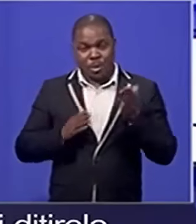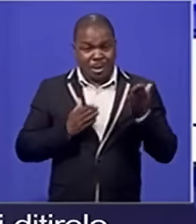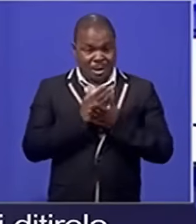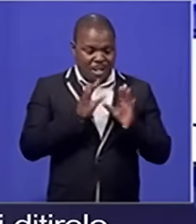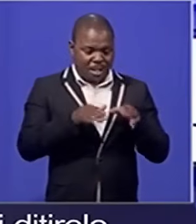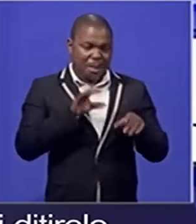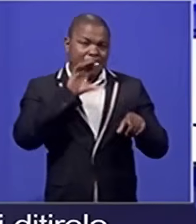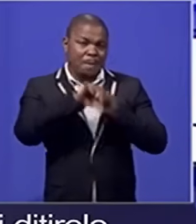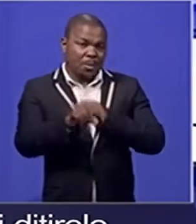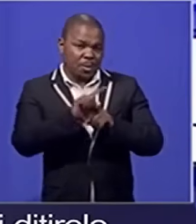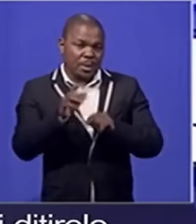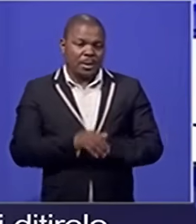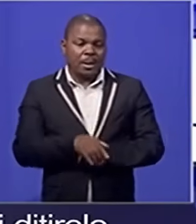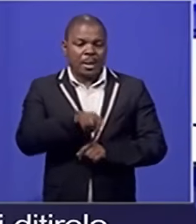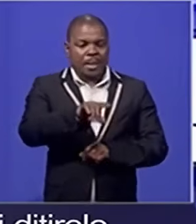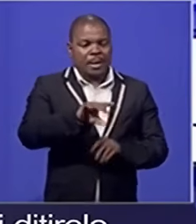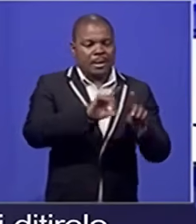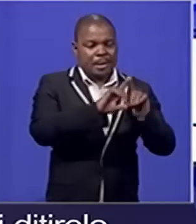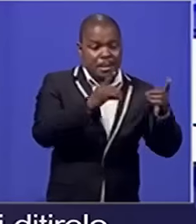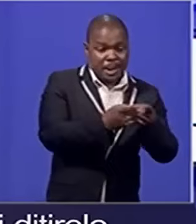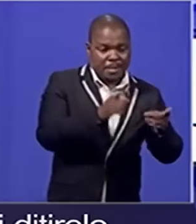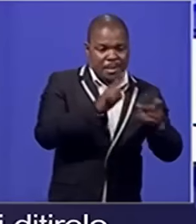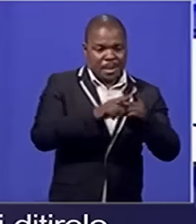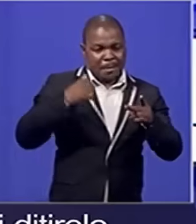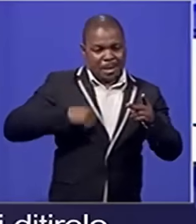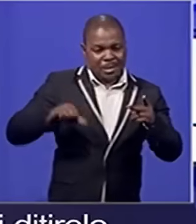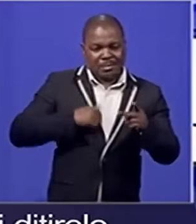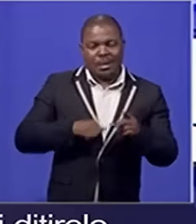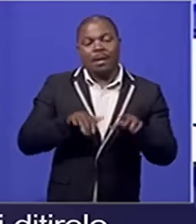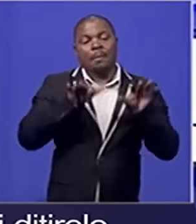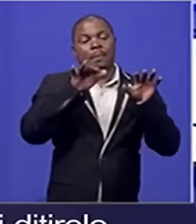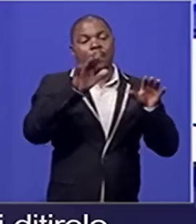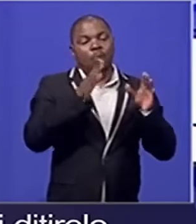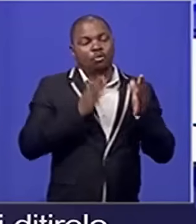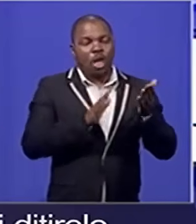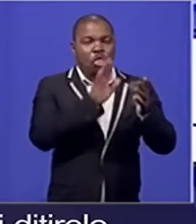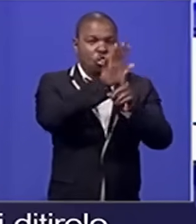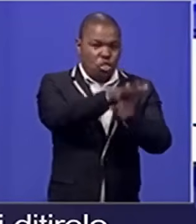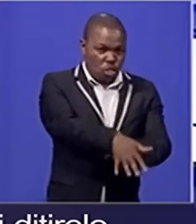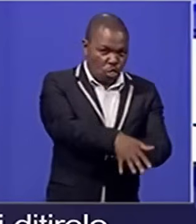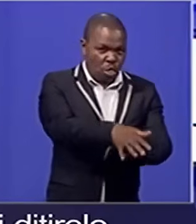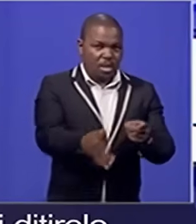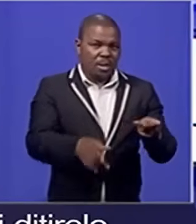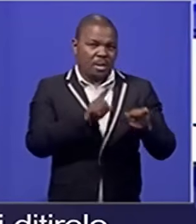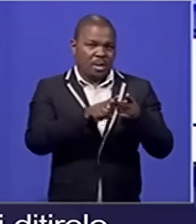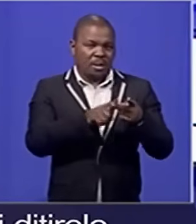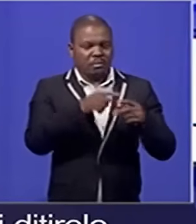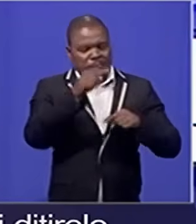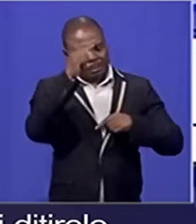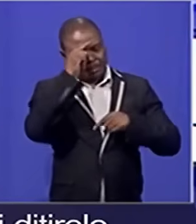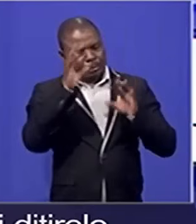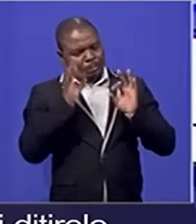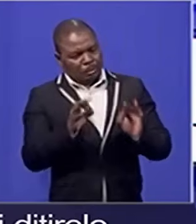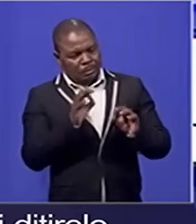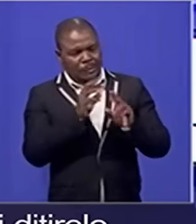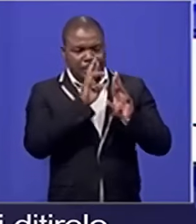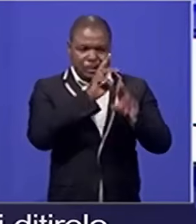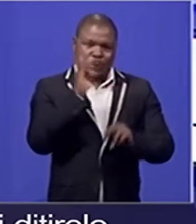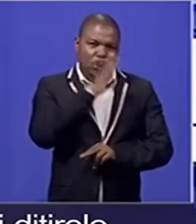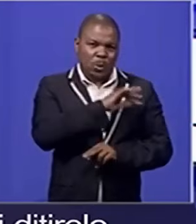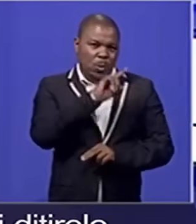hweditše gore dikgoro tša province le mebaspala di gatakile ditokelo tša badudi tšeo di akaretšago ditokelo tša seriti ka go palelwa